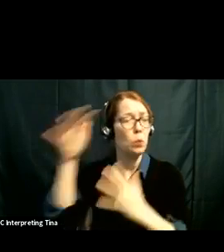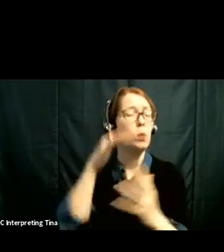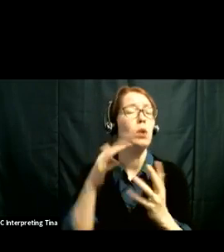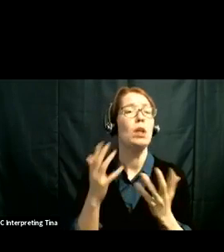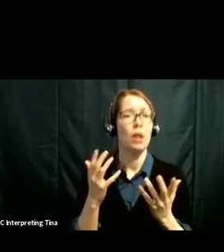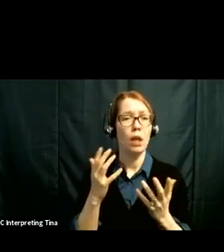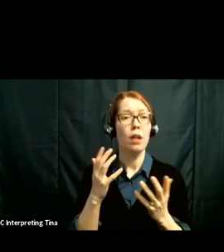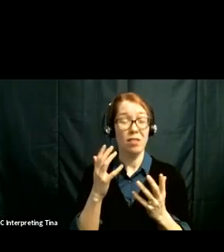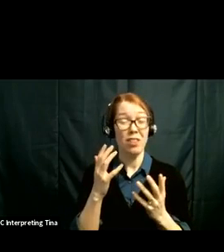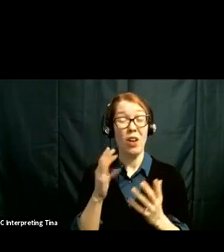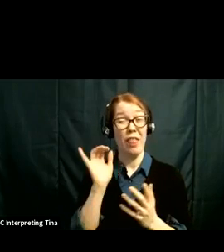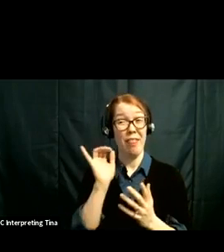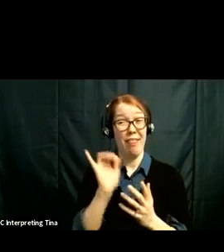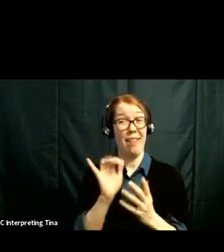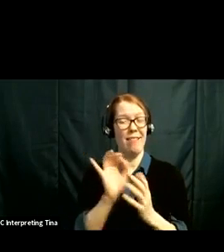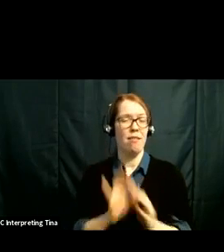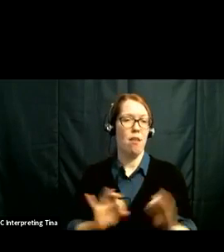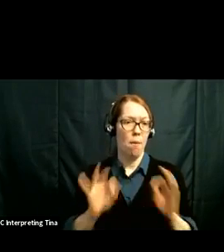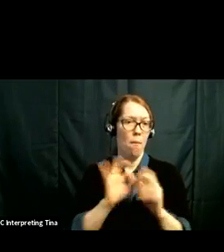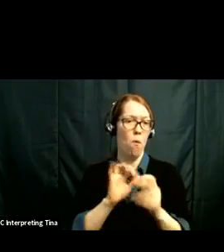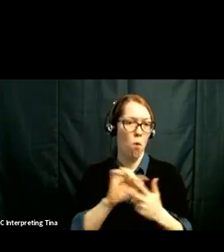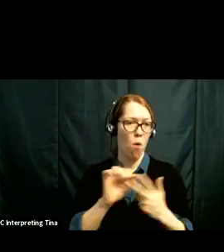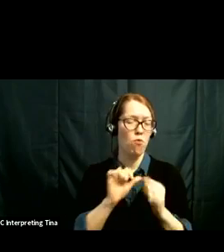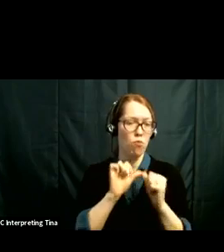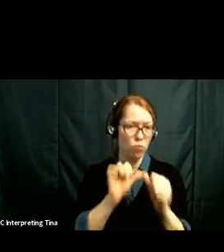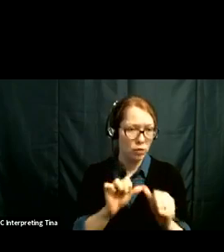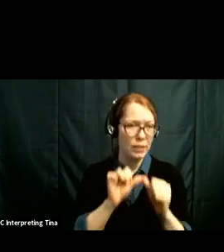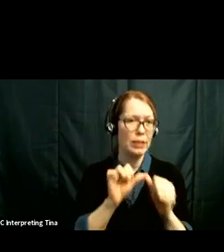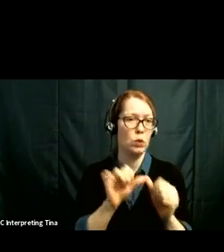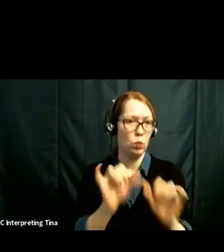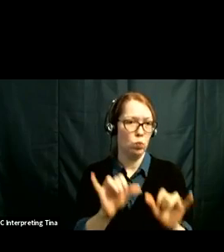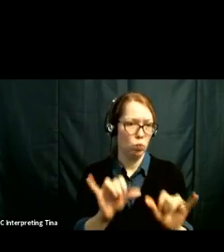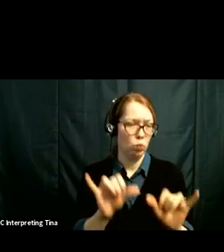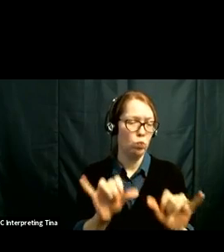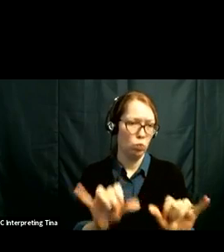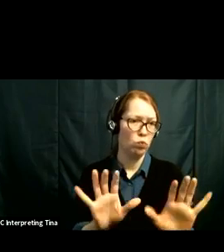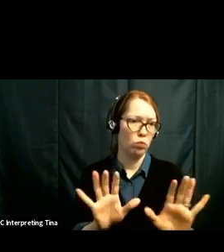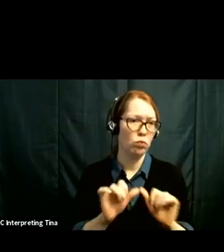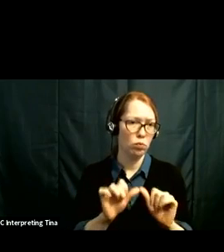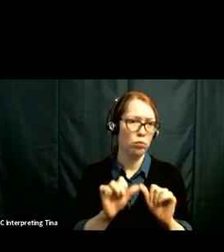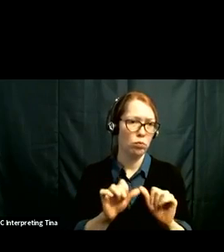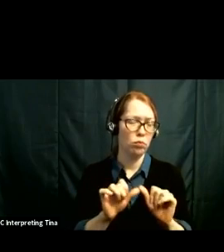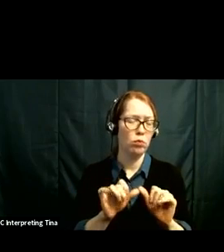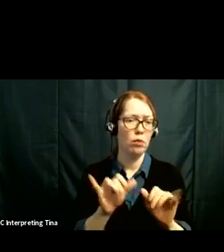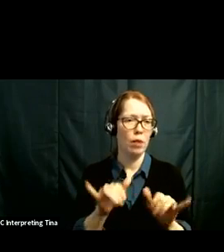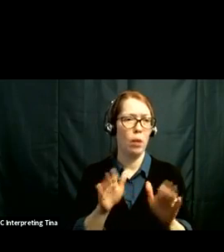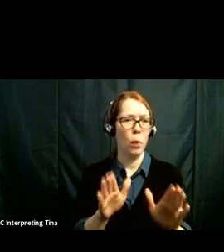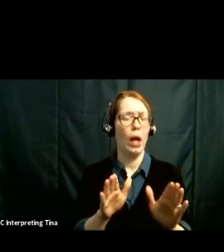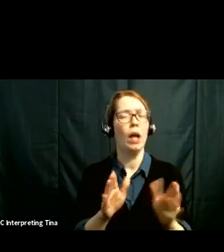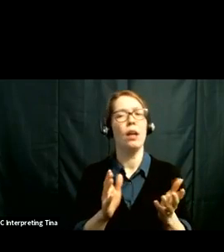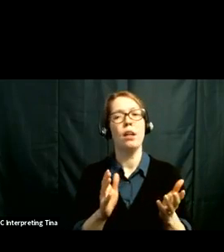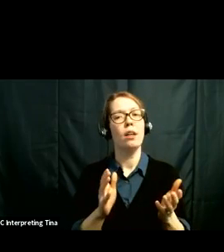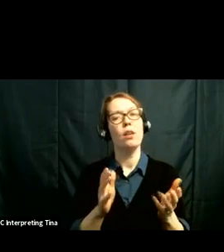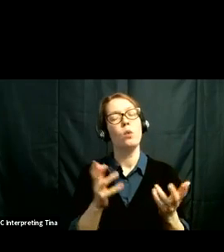that those are the important things to continue to do. And I think, don't,